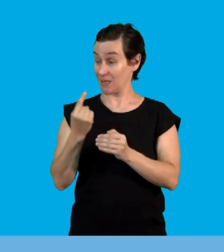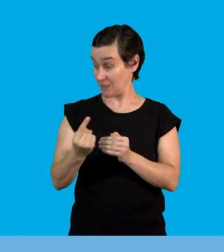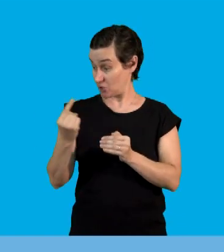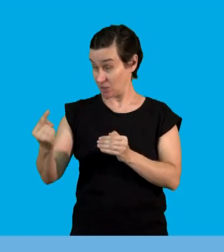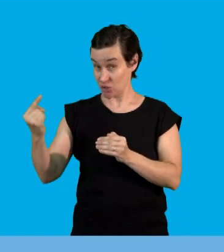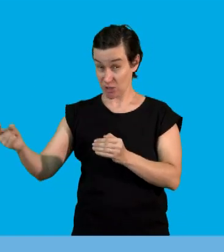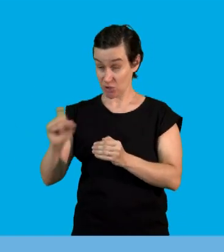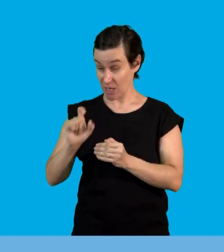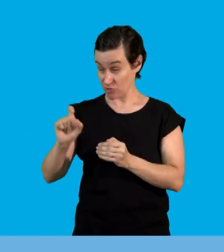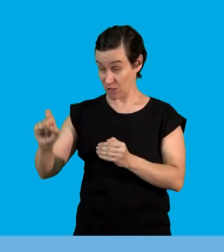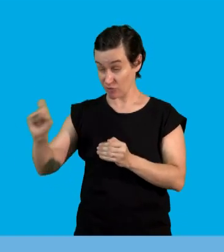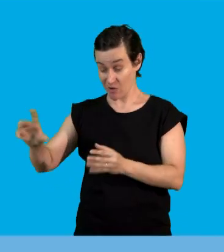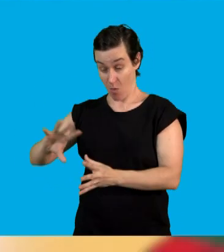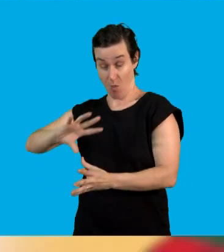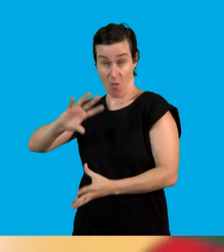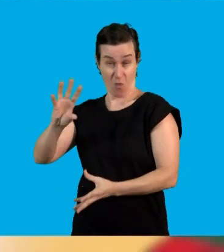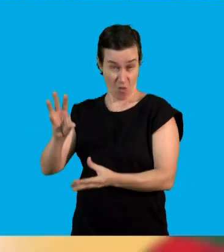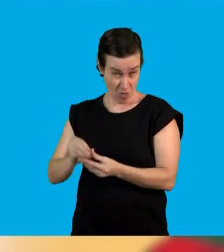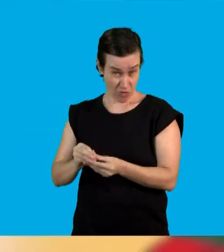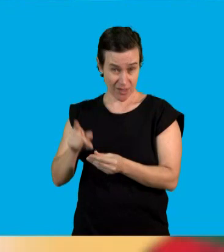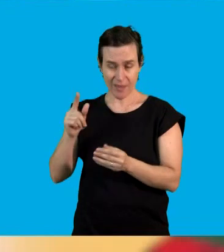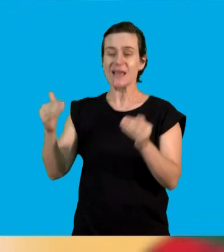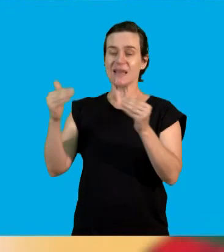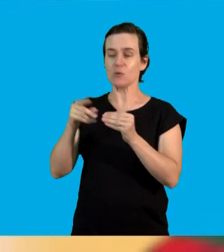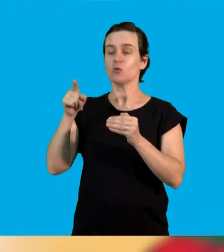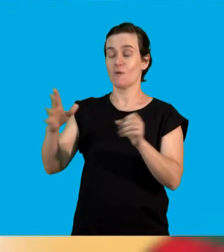branch added together. So when we add all of the